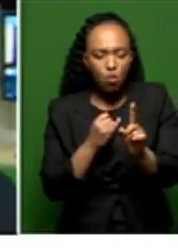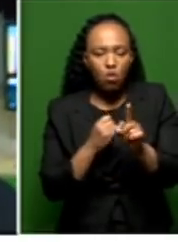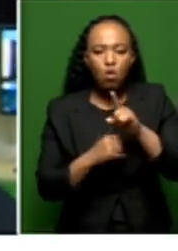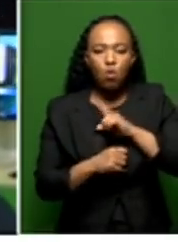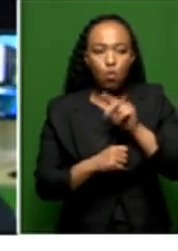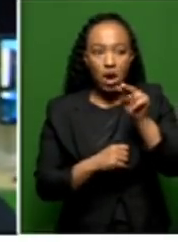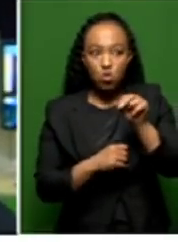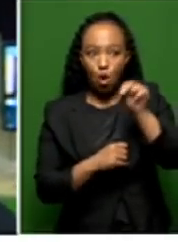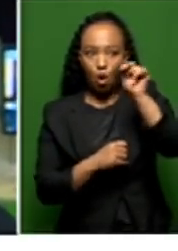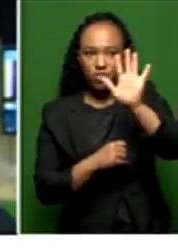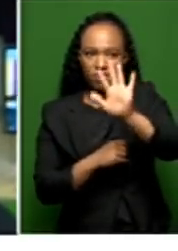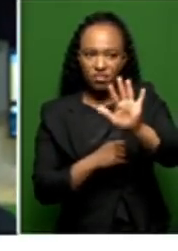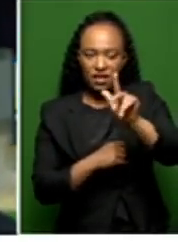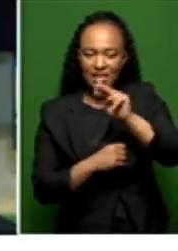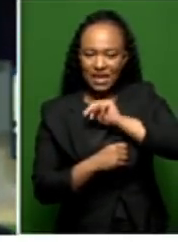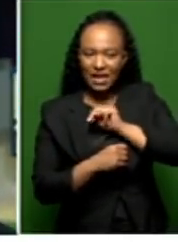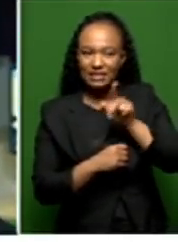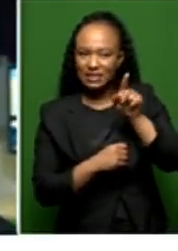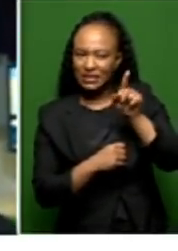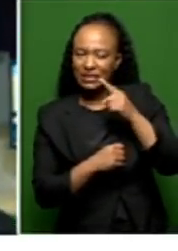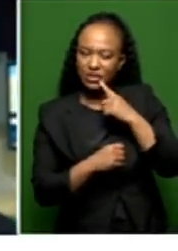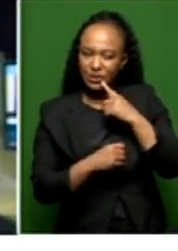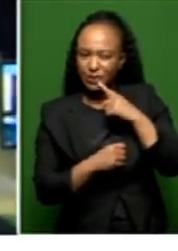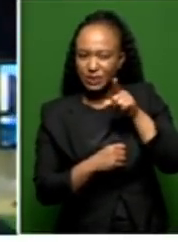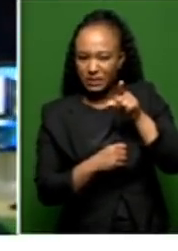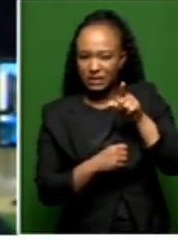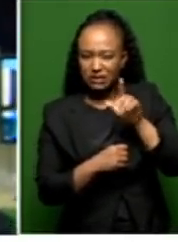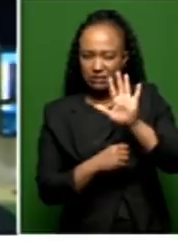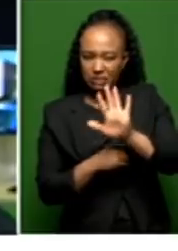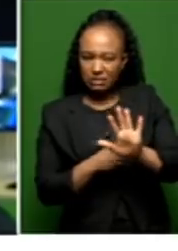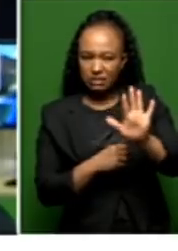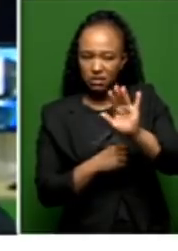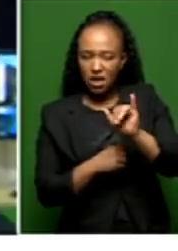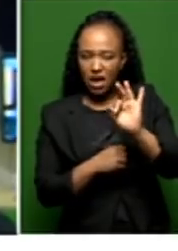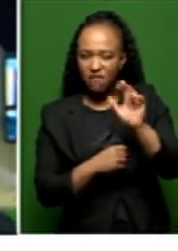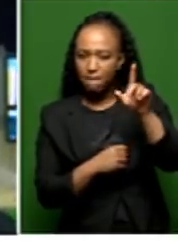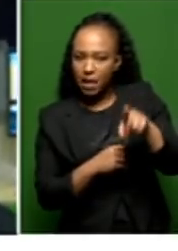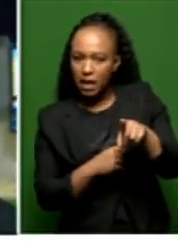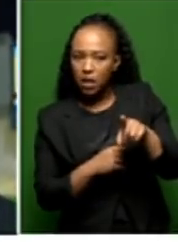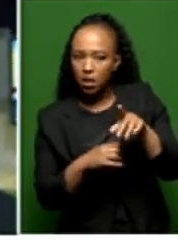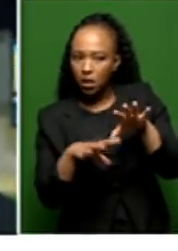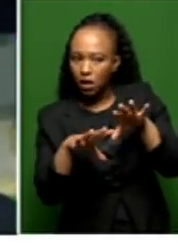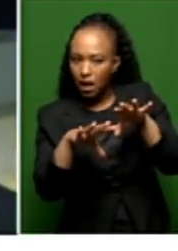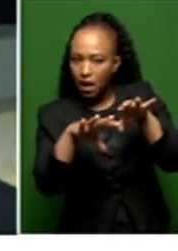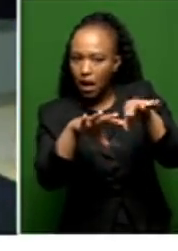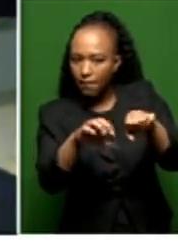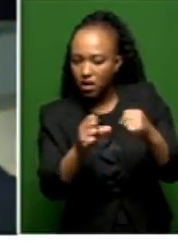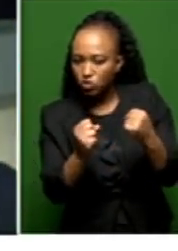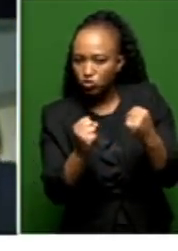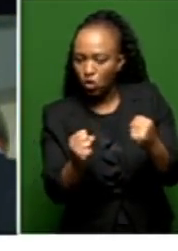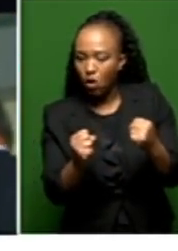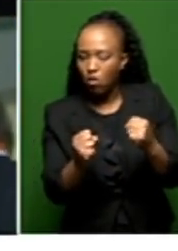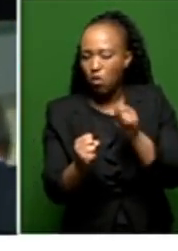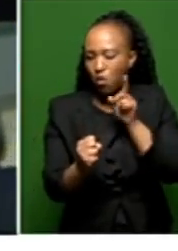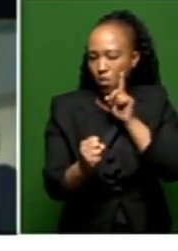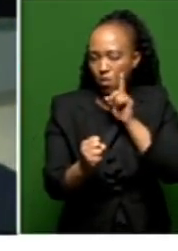of KwaZulu-Natal. That's where we see the trend of the IFP coming up strongly. We are going to